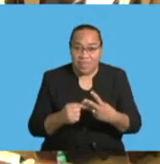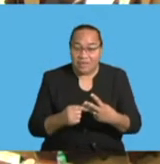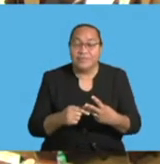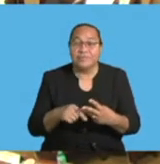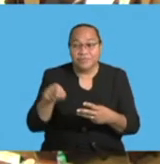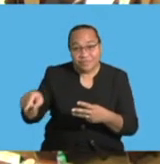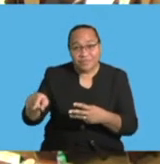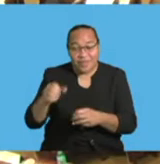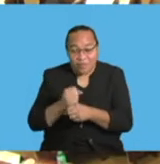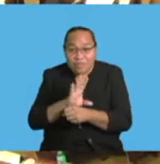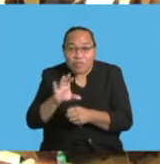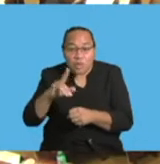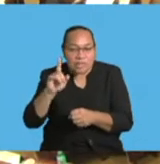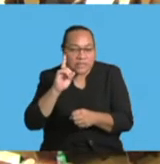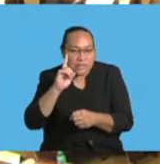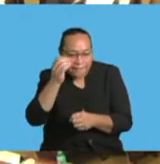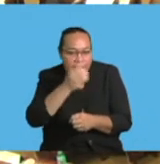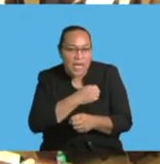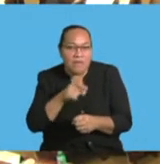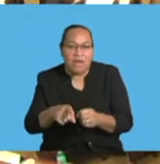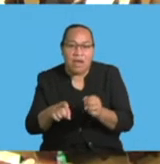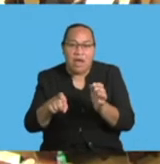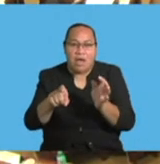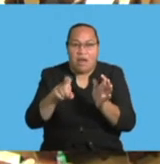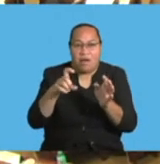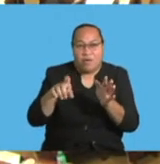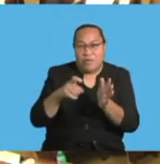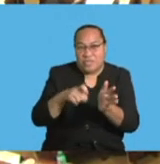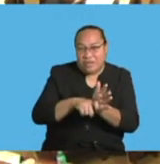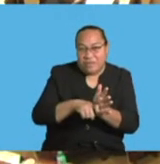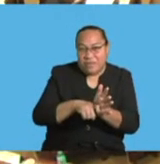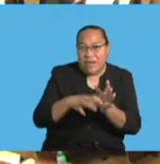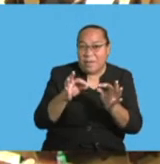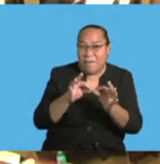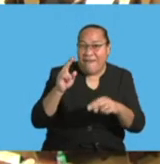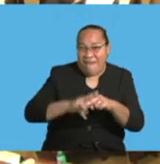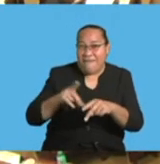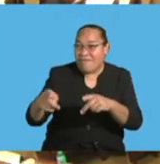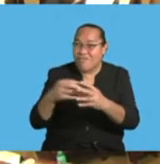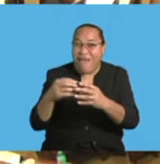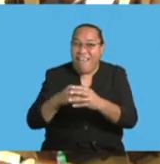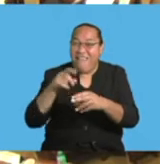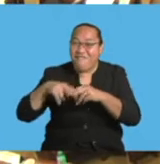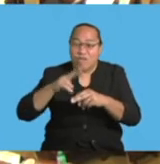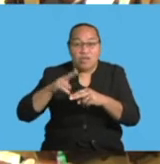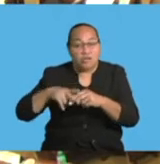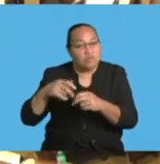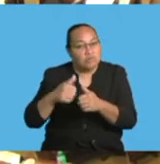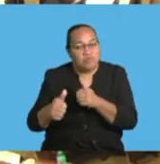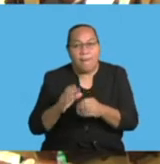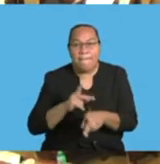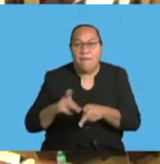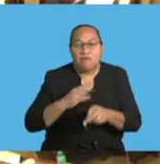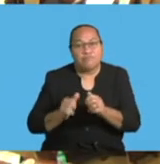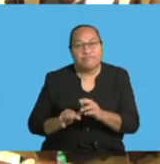the Reserve Bank of Fiji has generally demonstrated operational independence during the past decade, unquote.